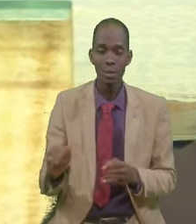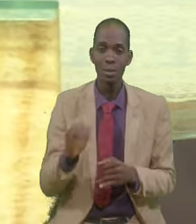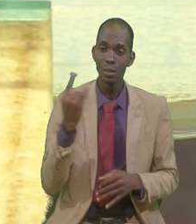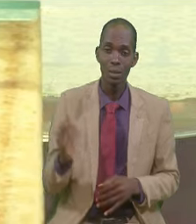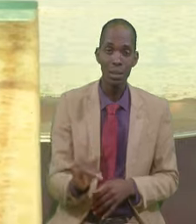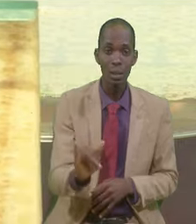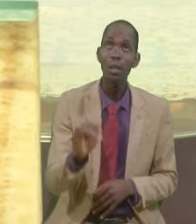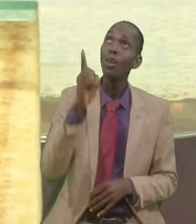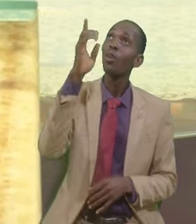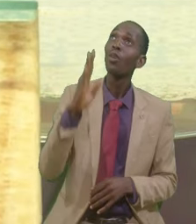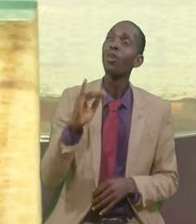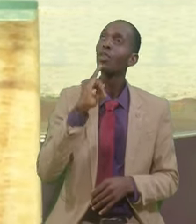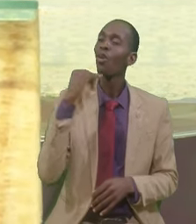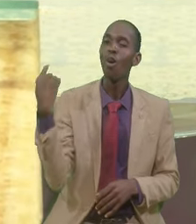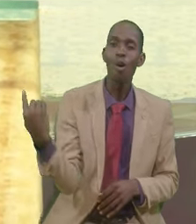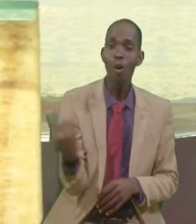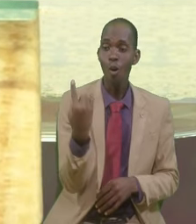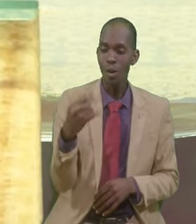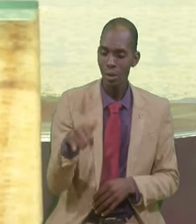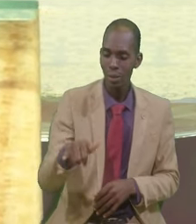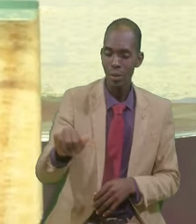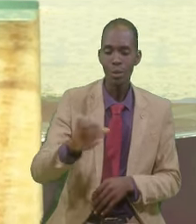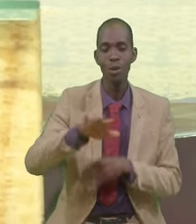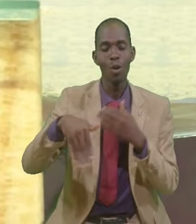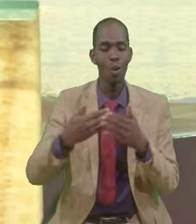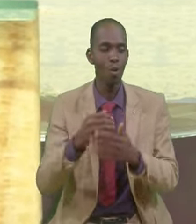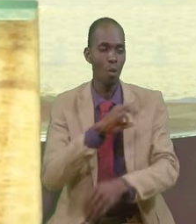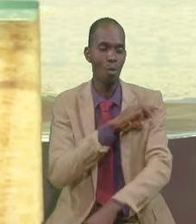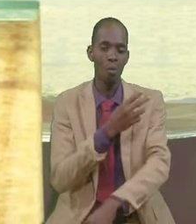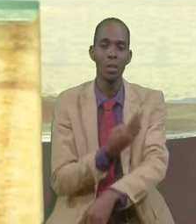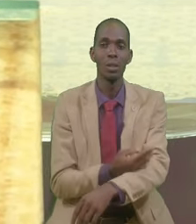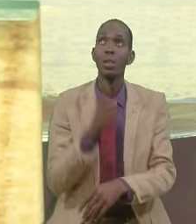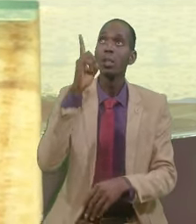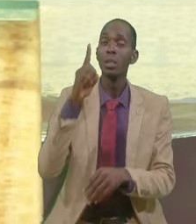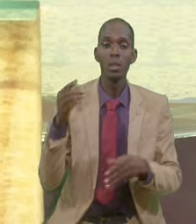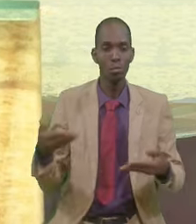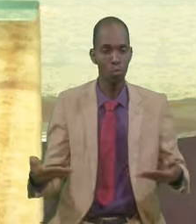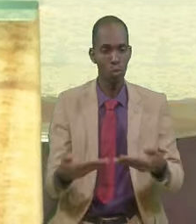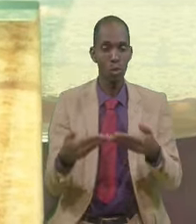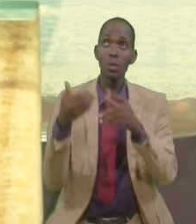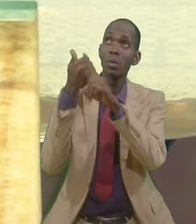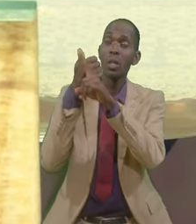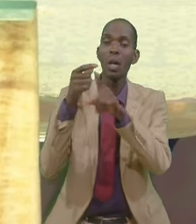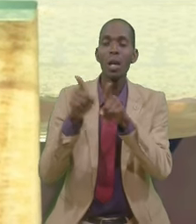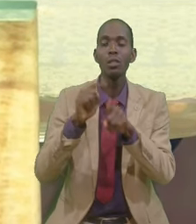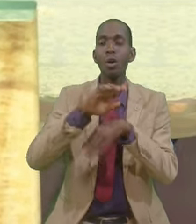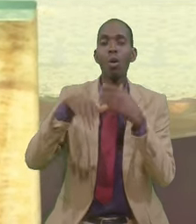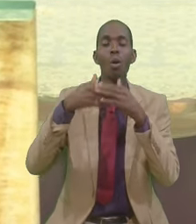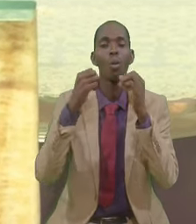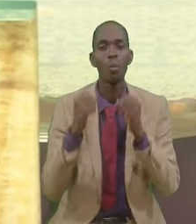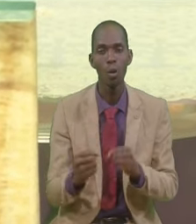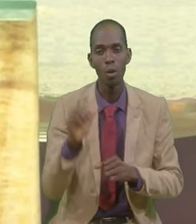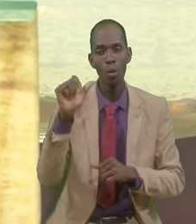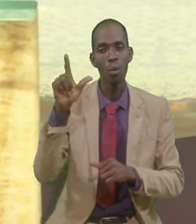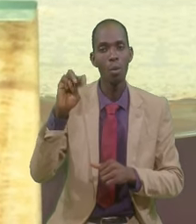is always Almighty. He introduces himself as the Almighty God. That means there is no limit to